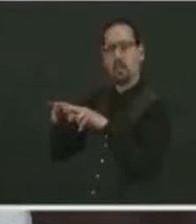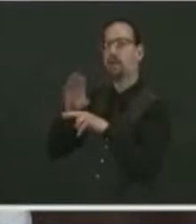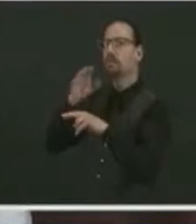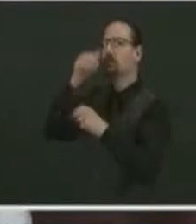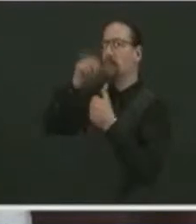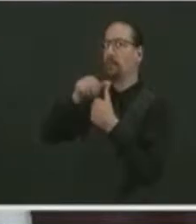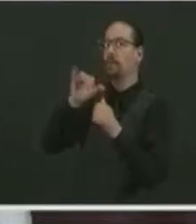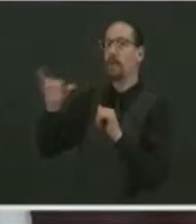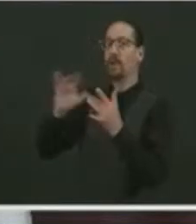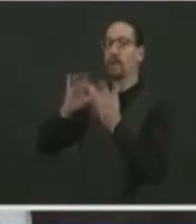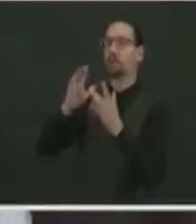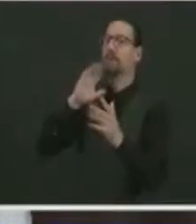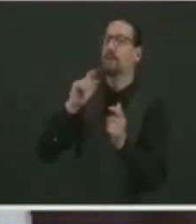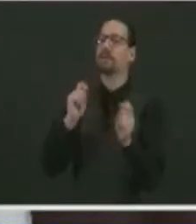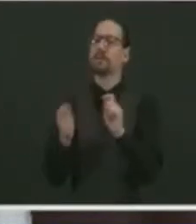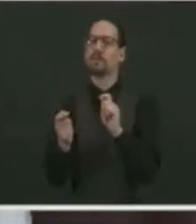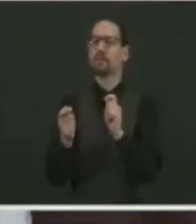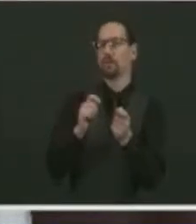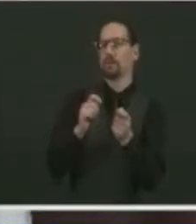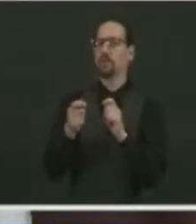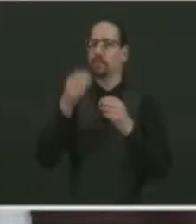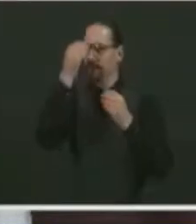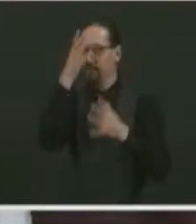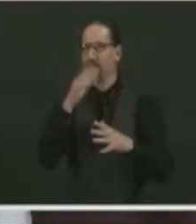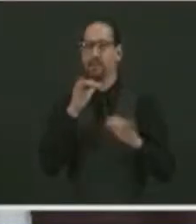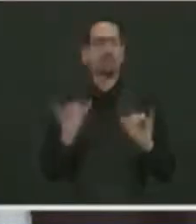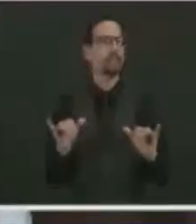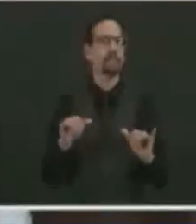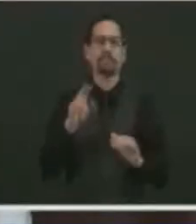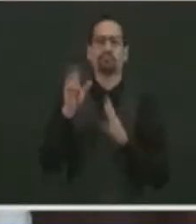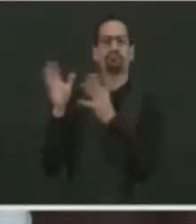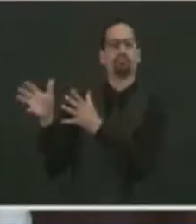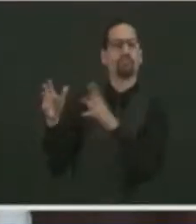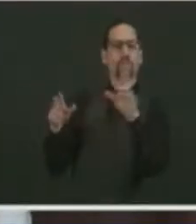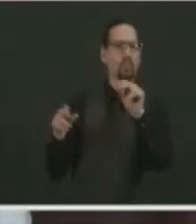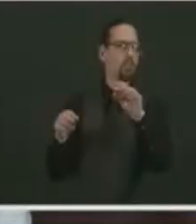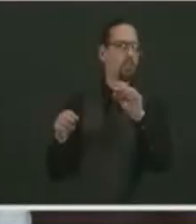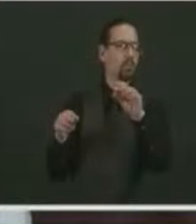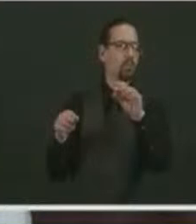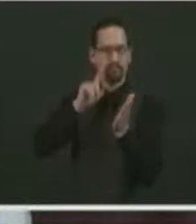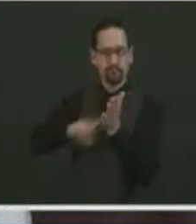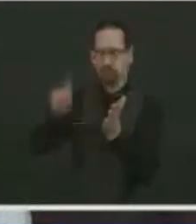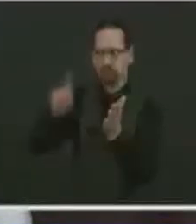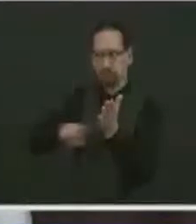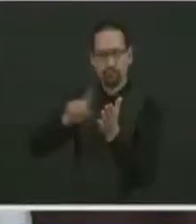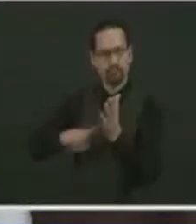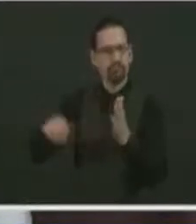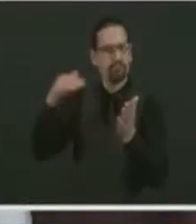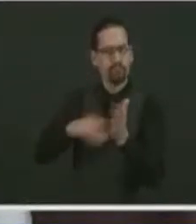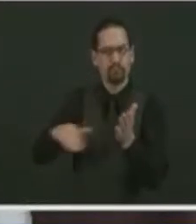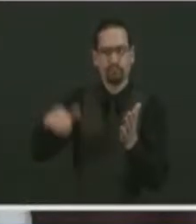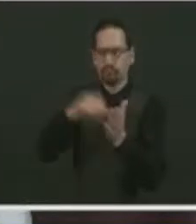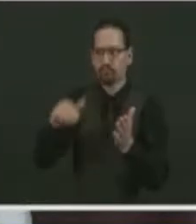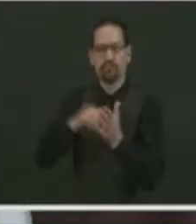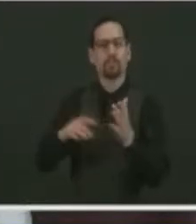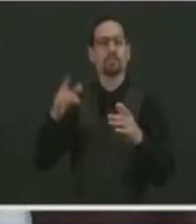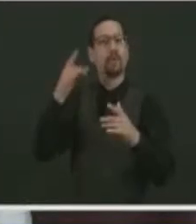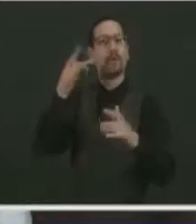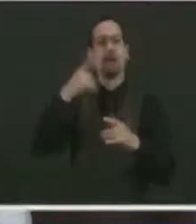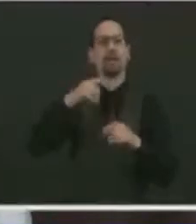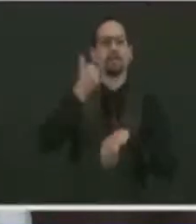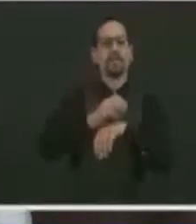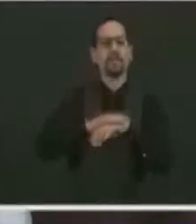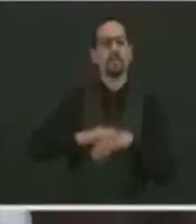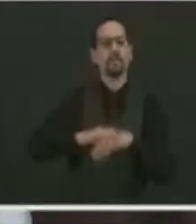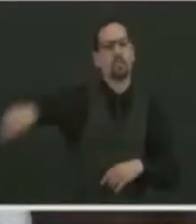feedback, and always make sure that it continues to be driven by science. We know that the virus,